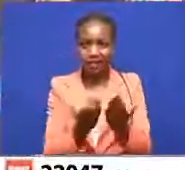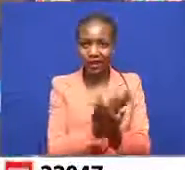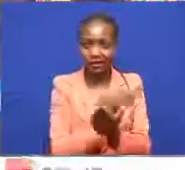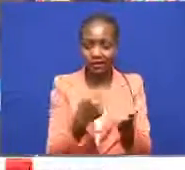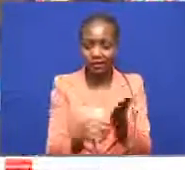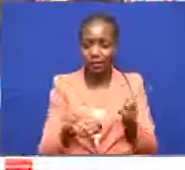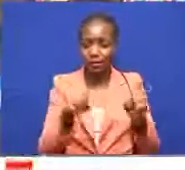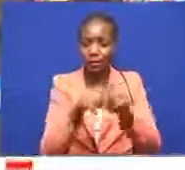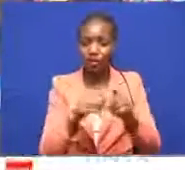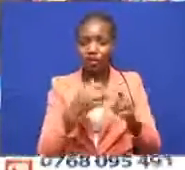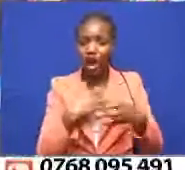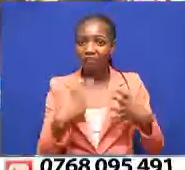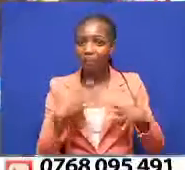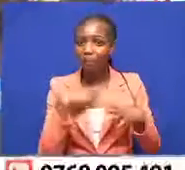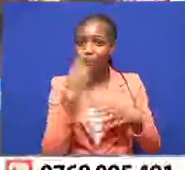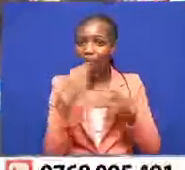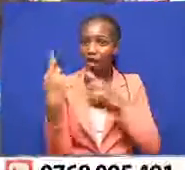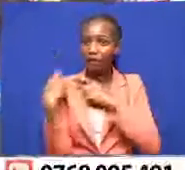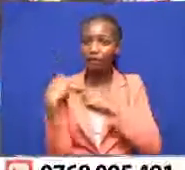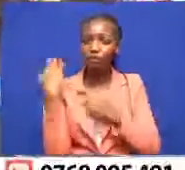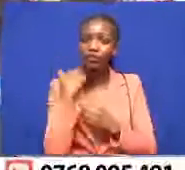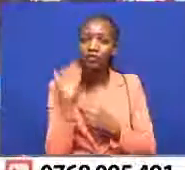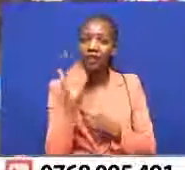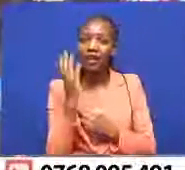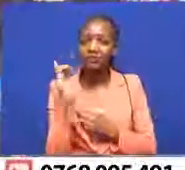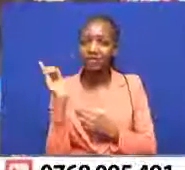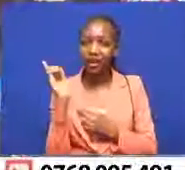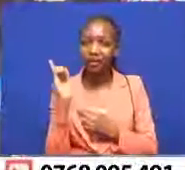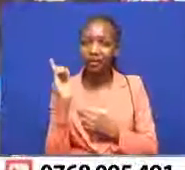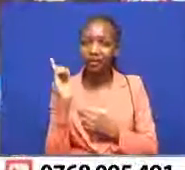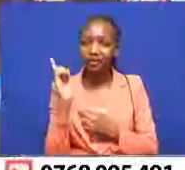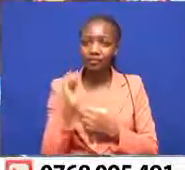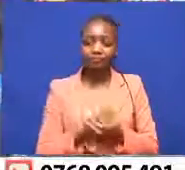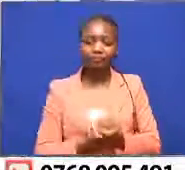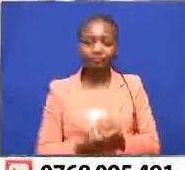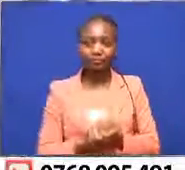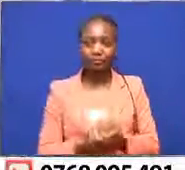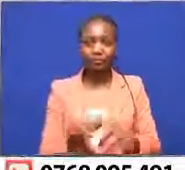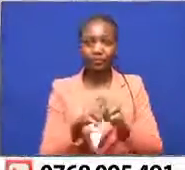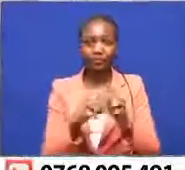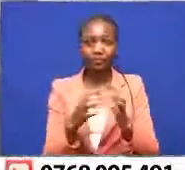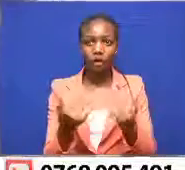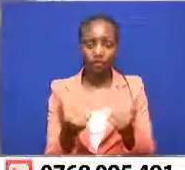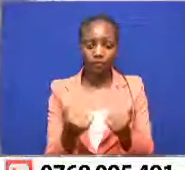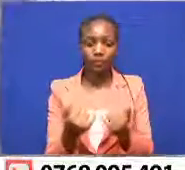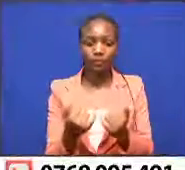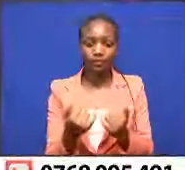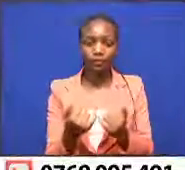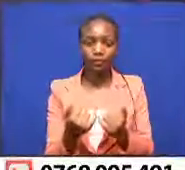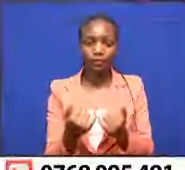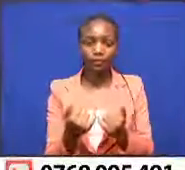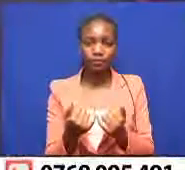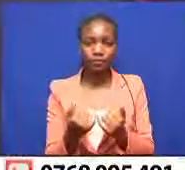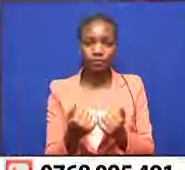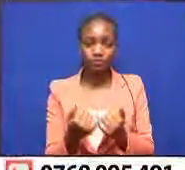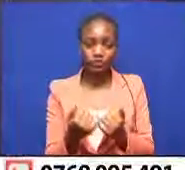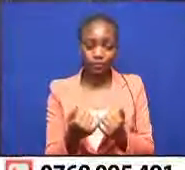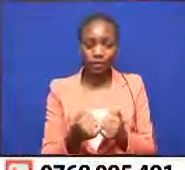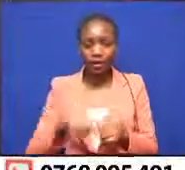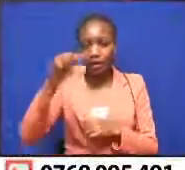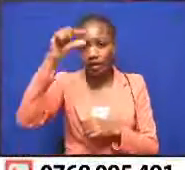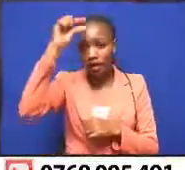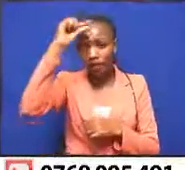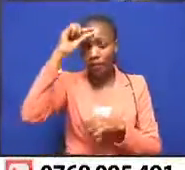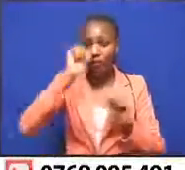who caused this to book and face justice. But in the meantime, the government